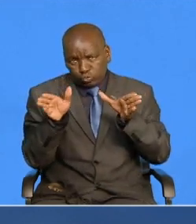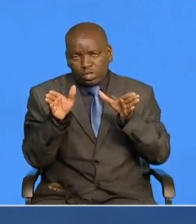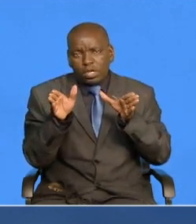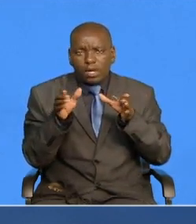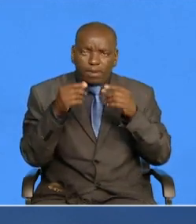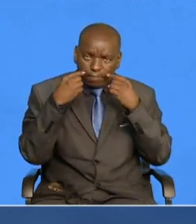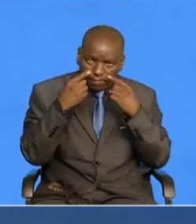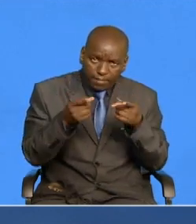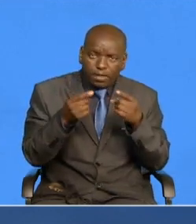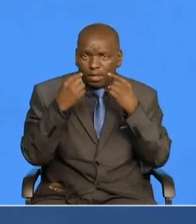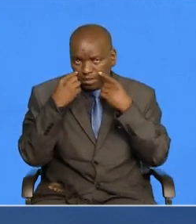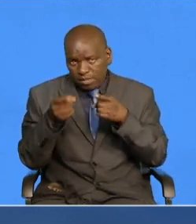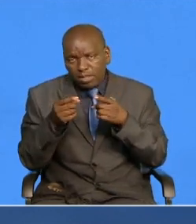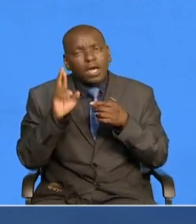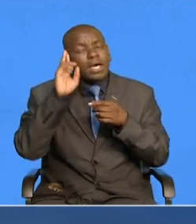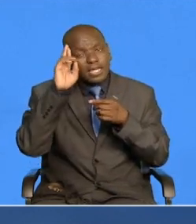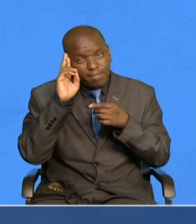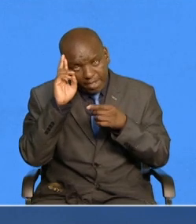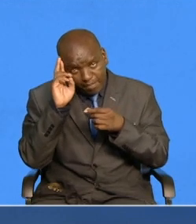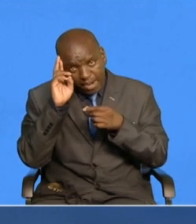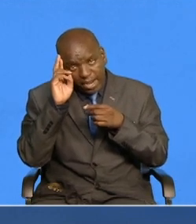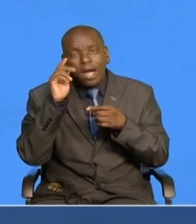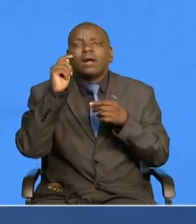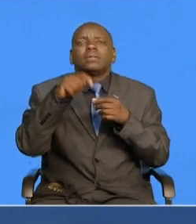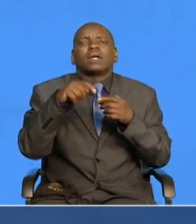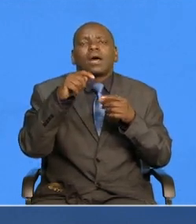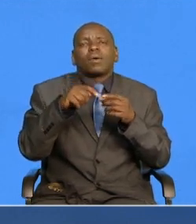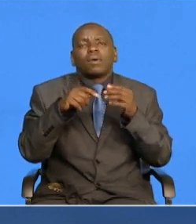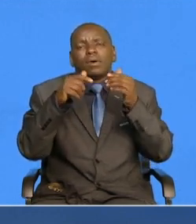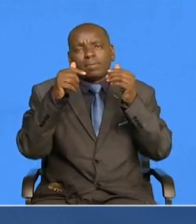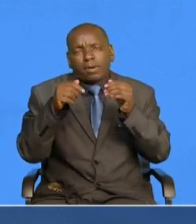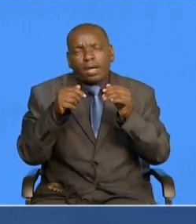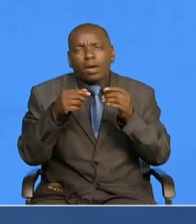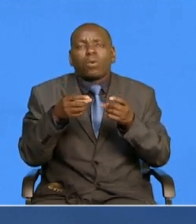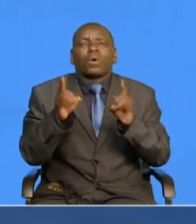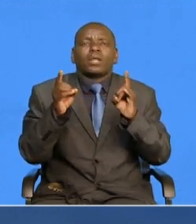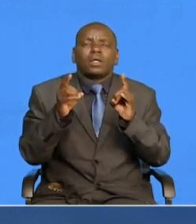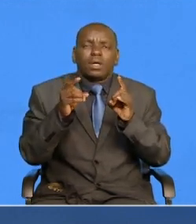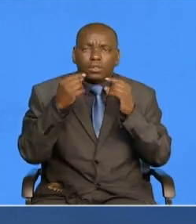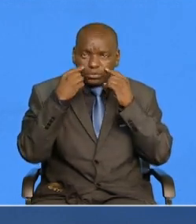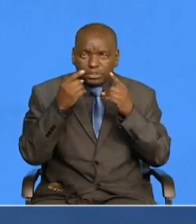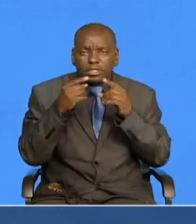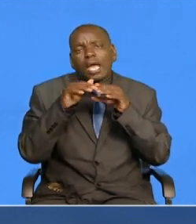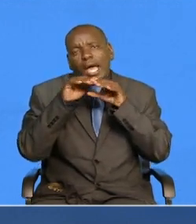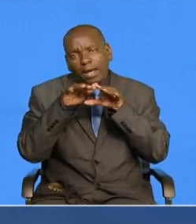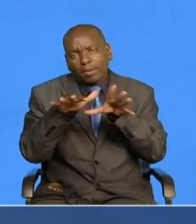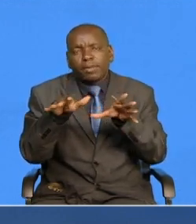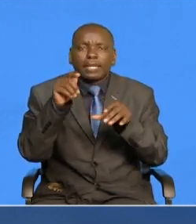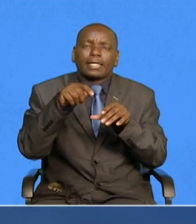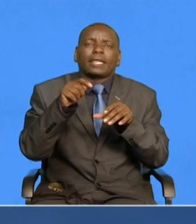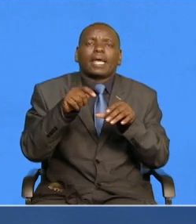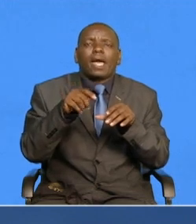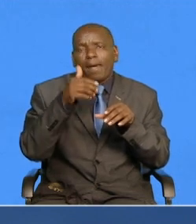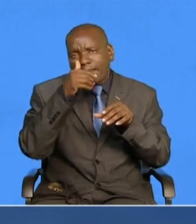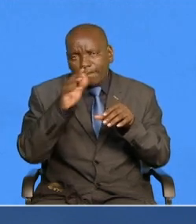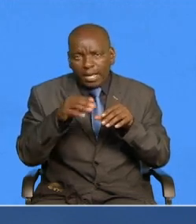strong monitoring in place. Remember what we had to do when we identified some outbreaks here and there.